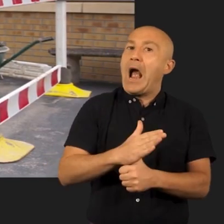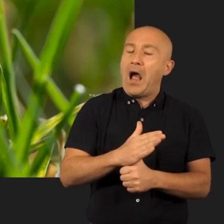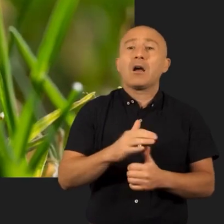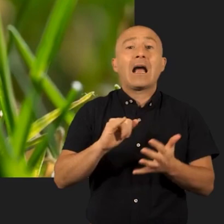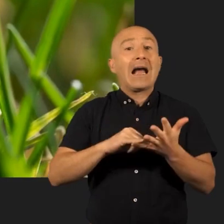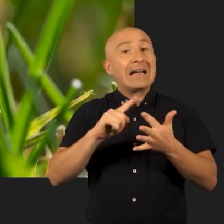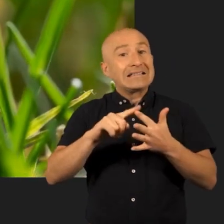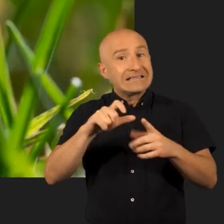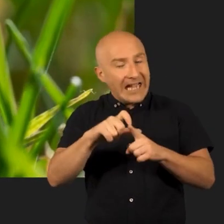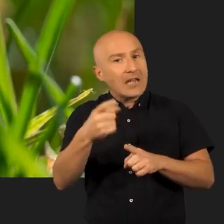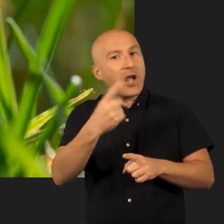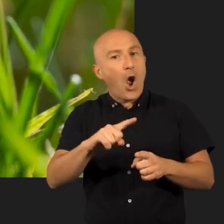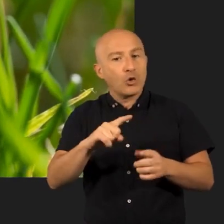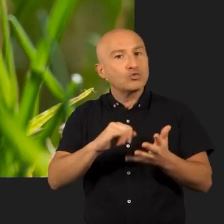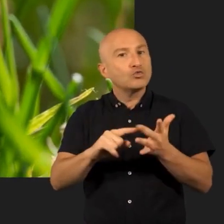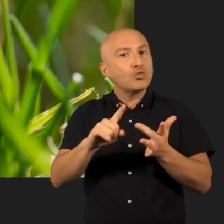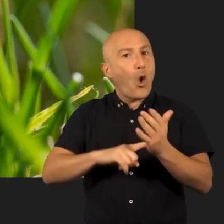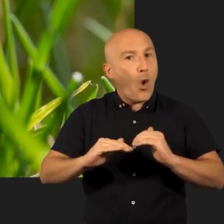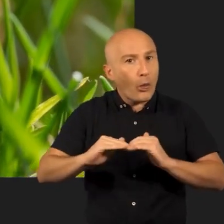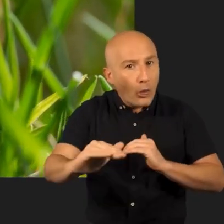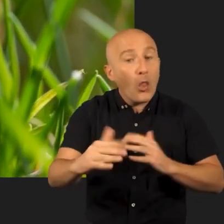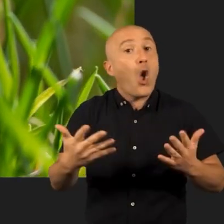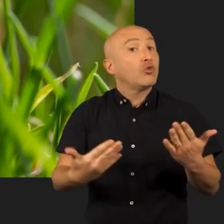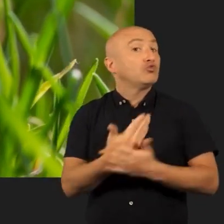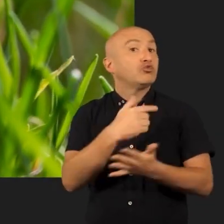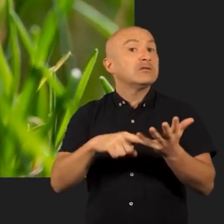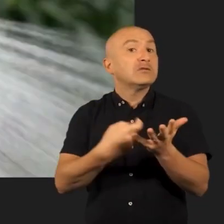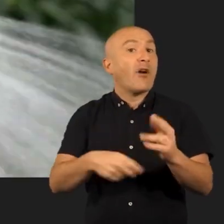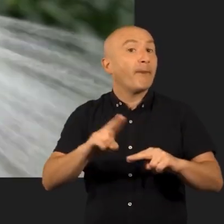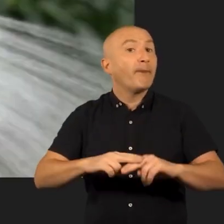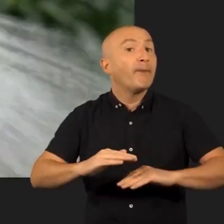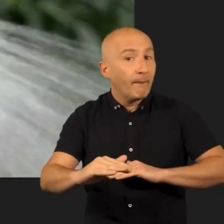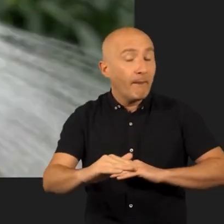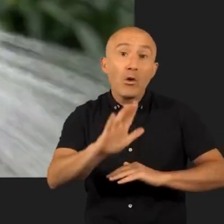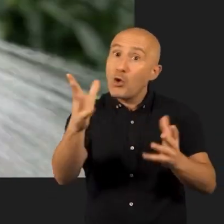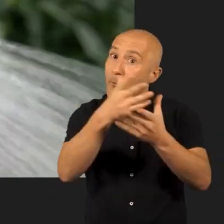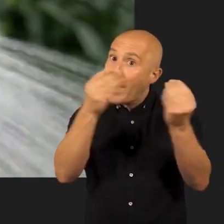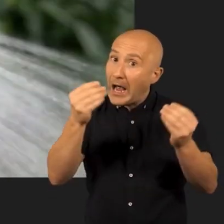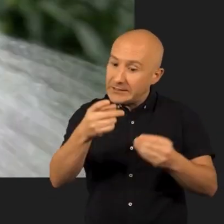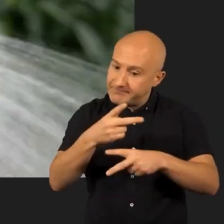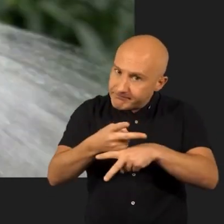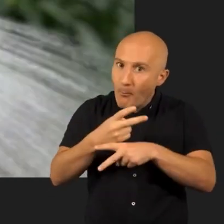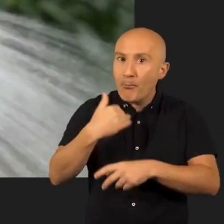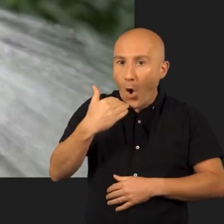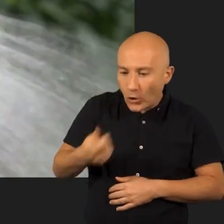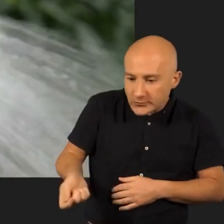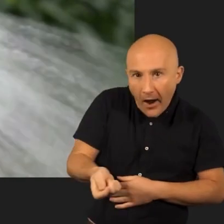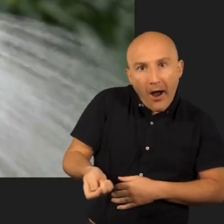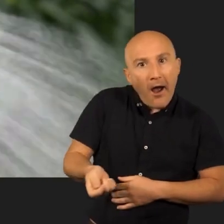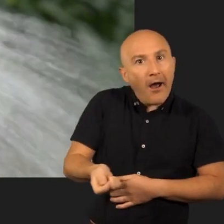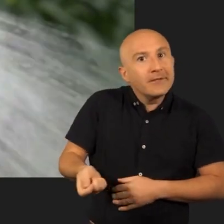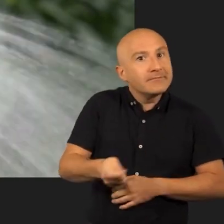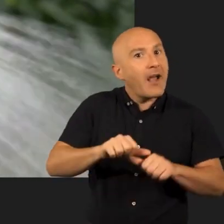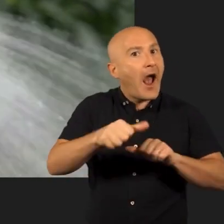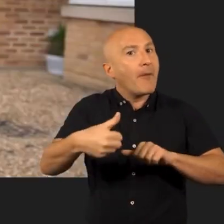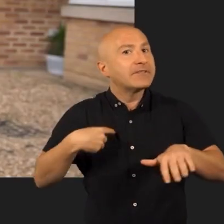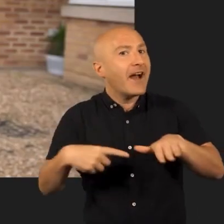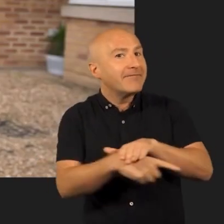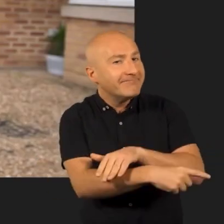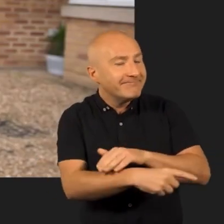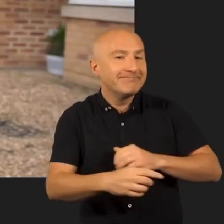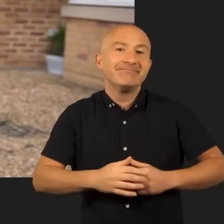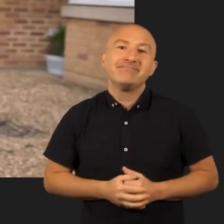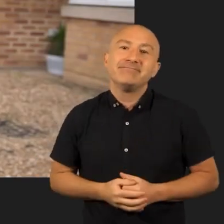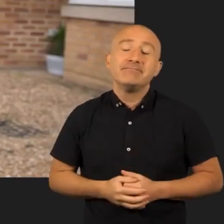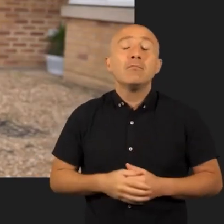we will make it good using either seed and topsoil or new turf. Don't forget to look after the affected area with regular watering once